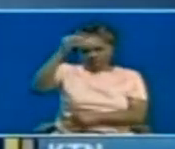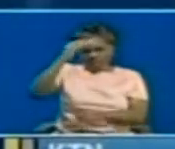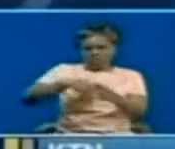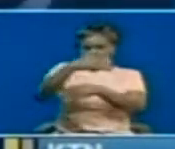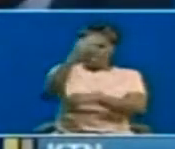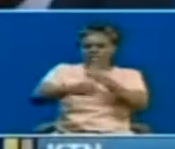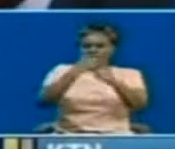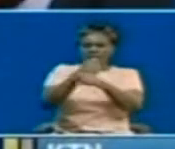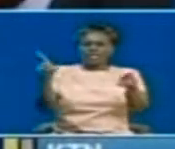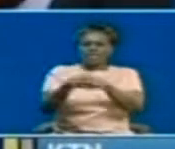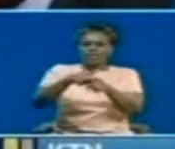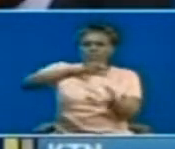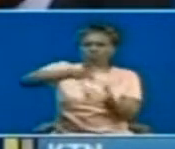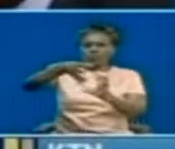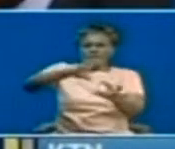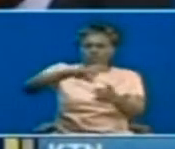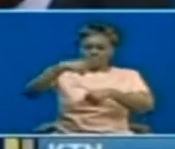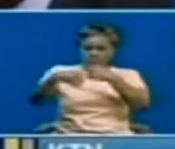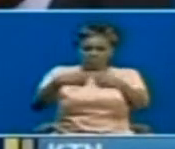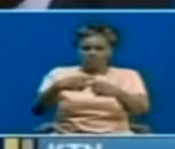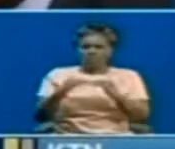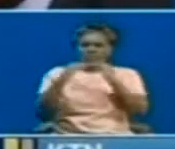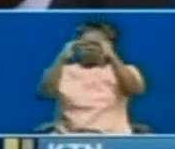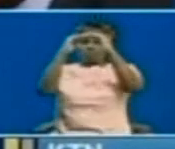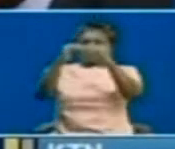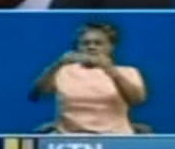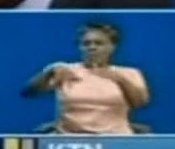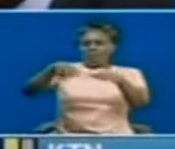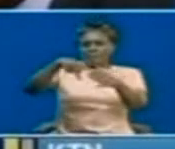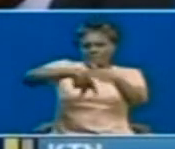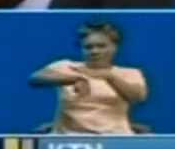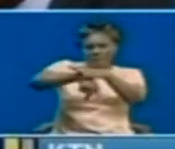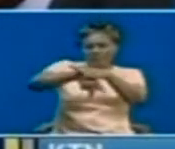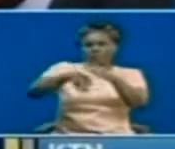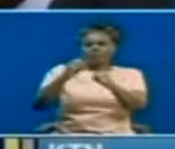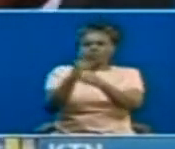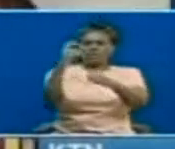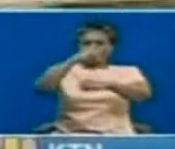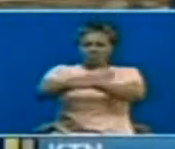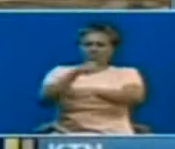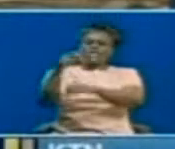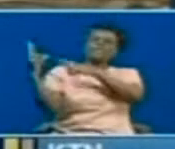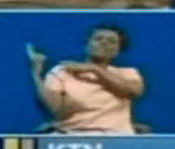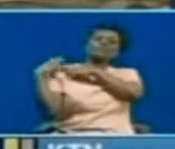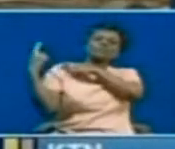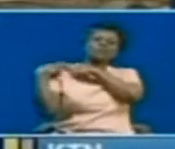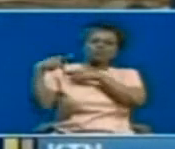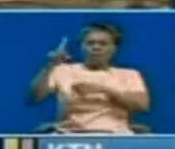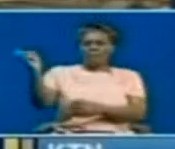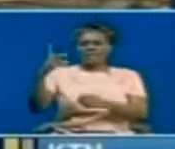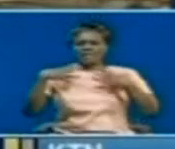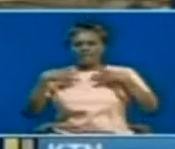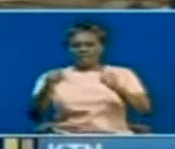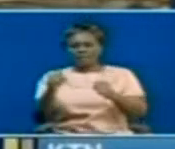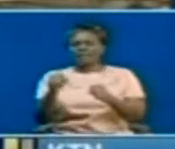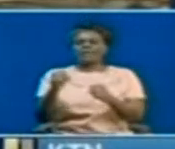proposals include automatic progression from primary to post-primary education. The task force was chaired by former Assistant Minister for